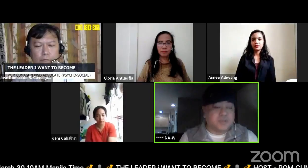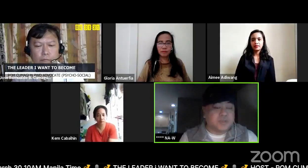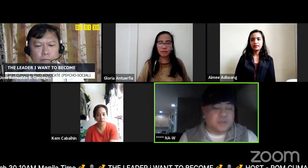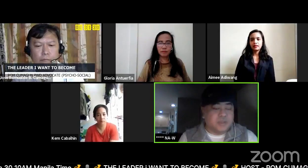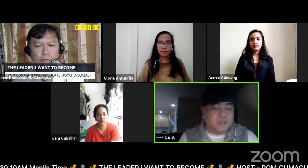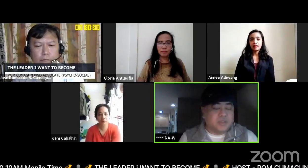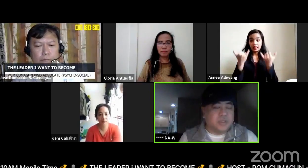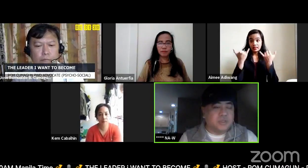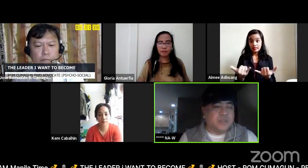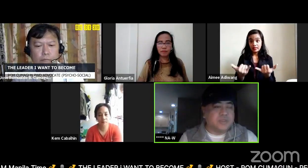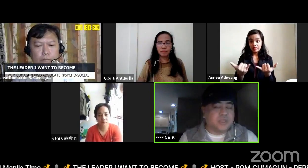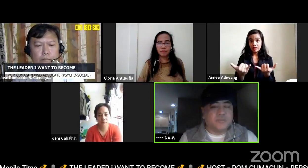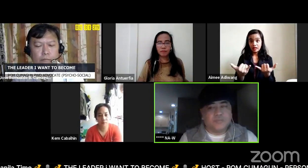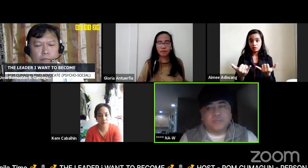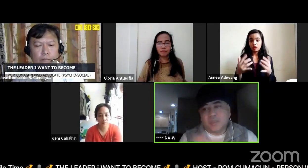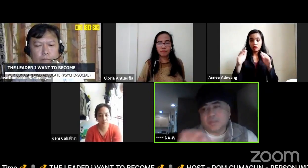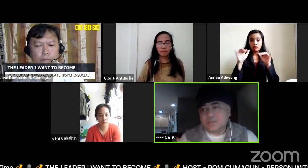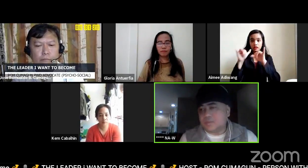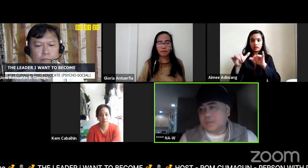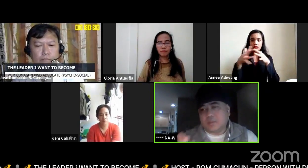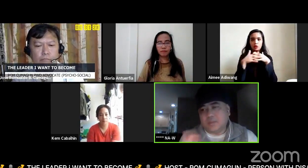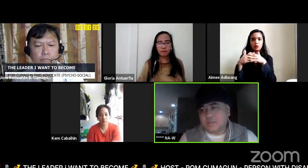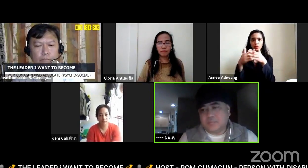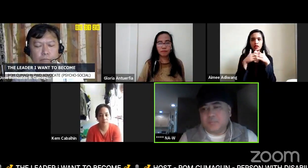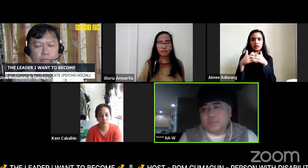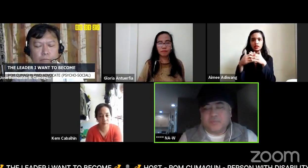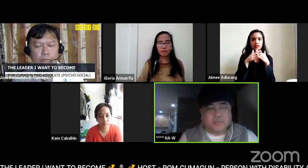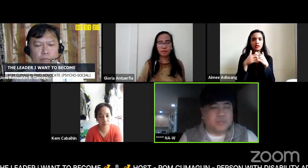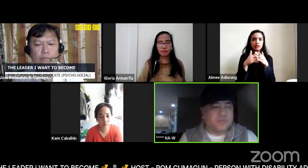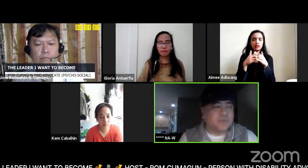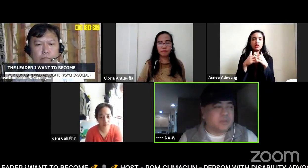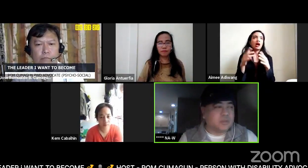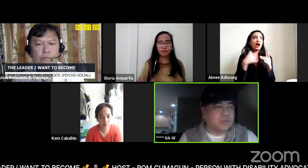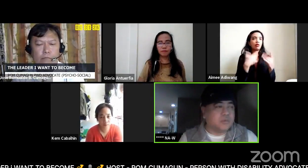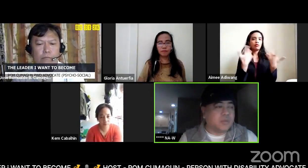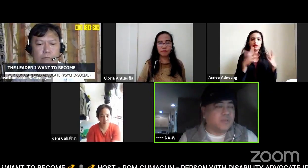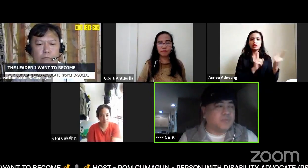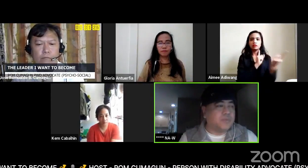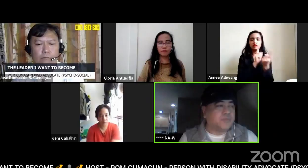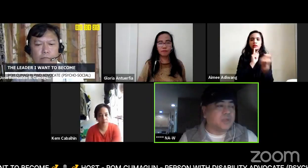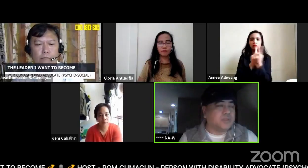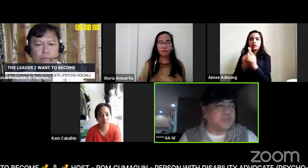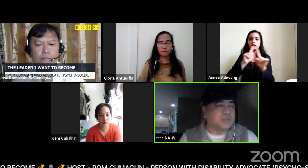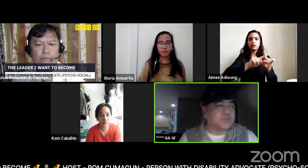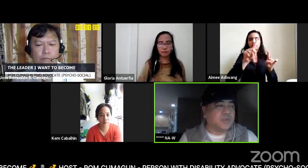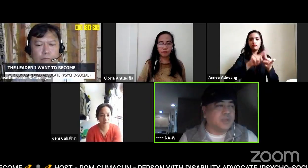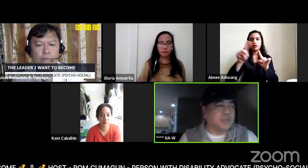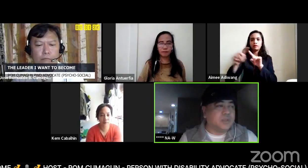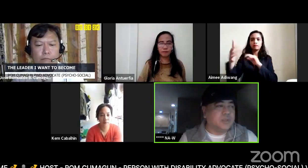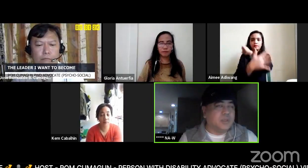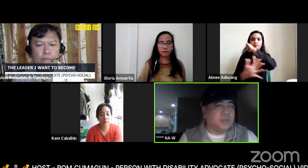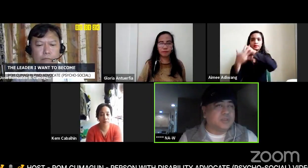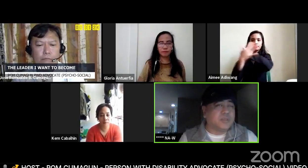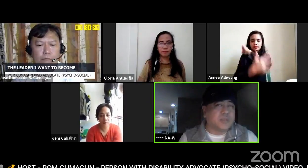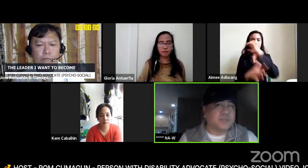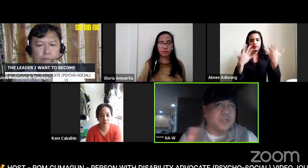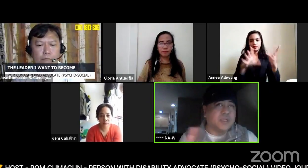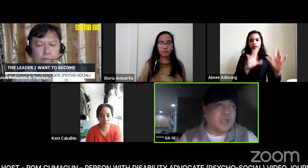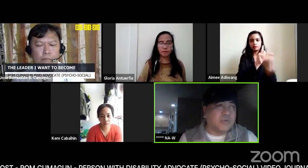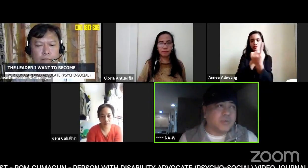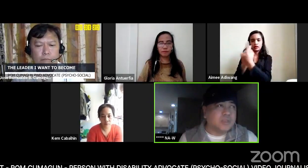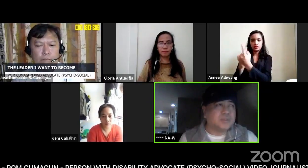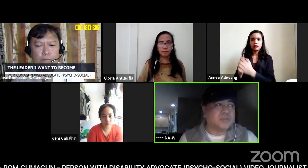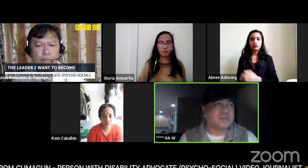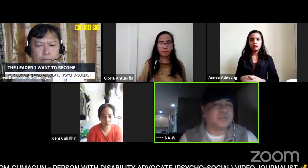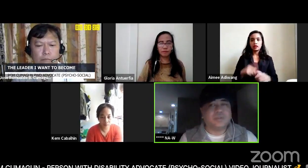and now I'm just in the US, and I've met people who came from different countries as well.